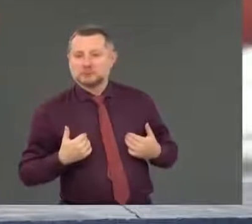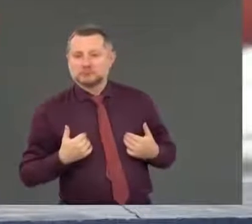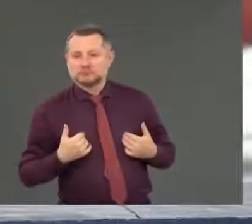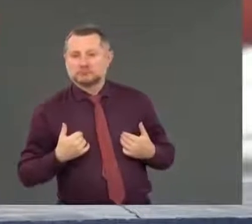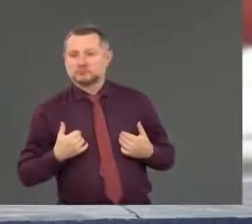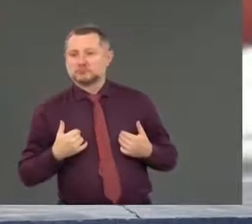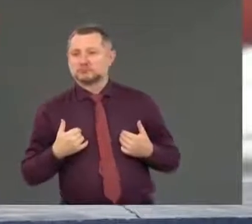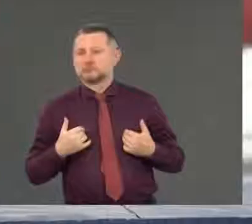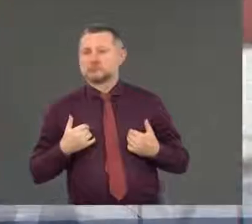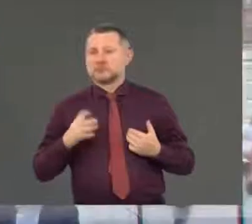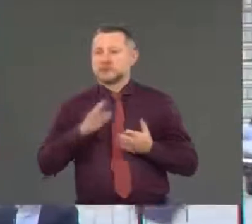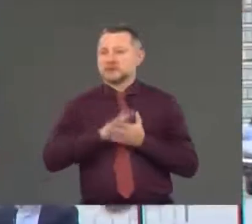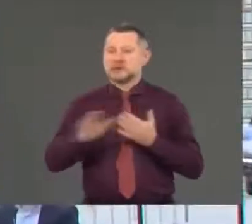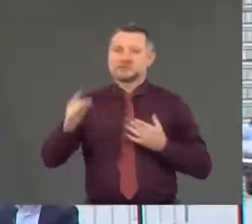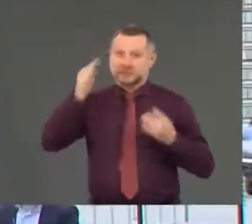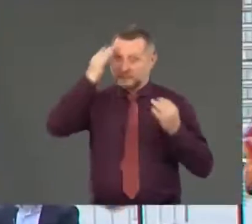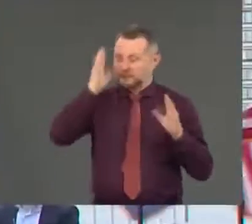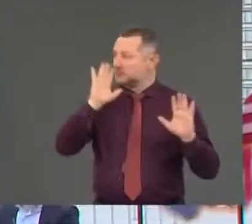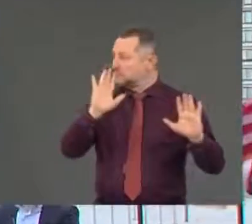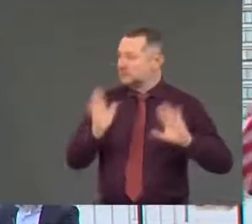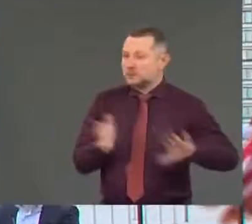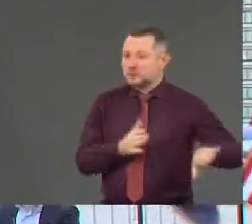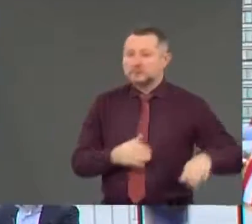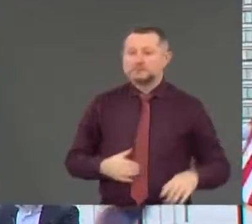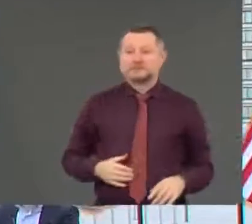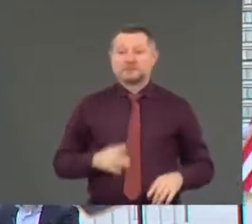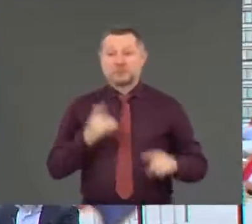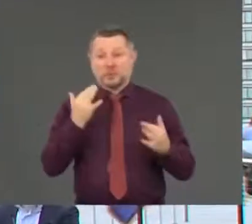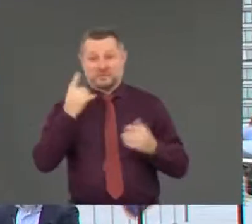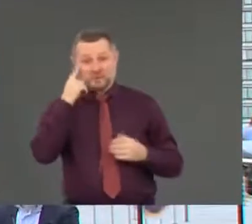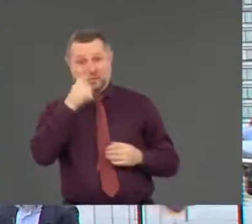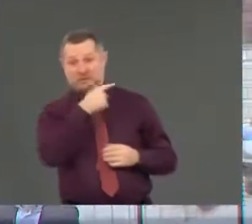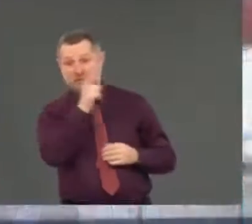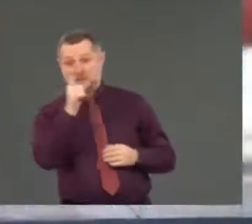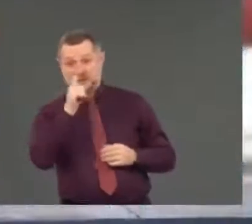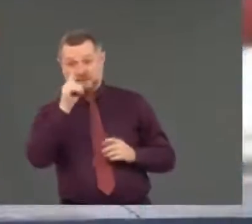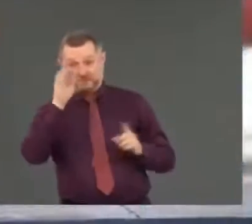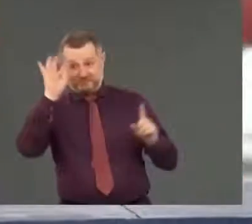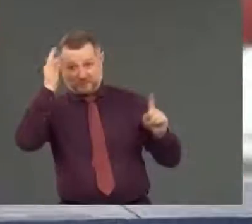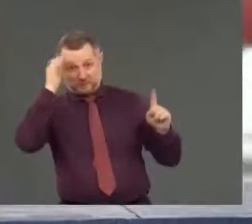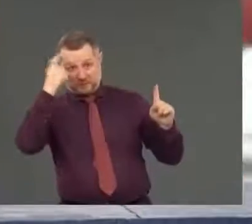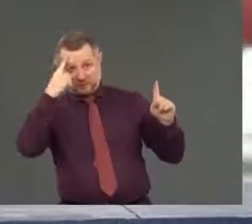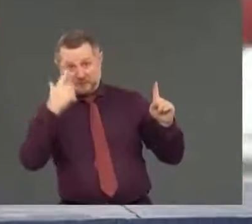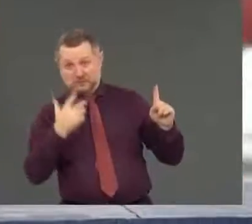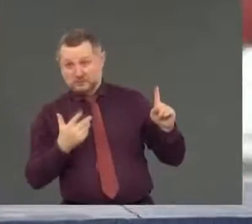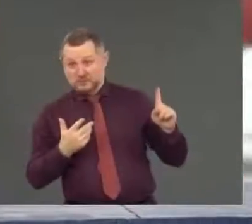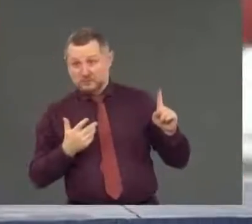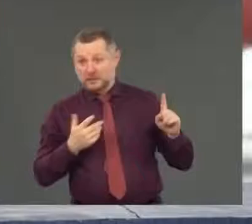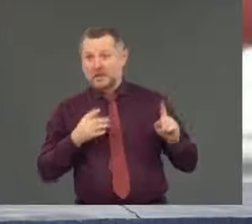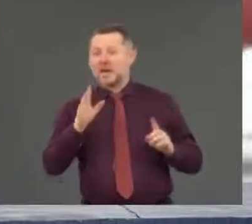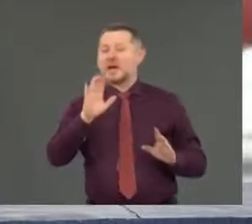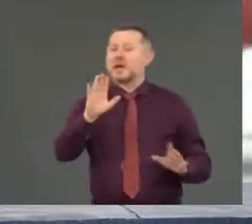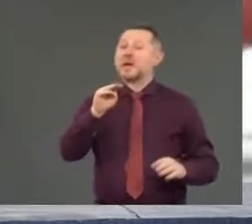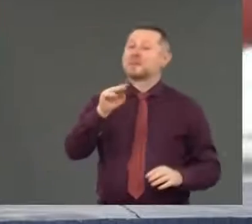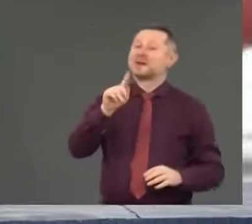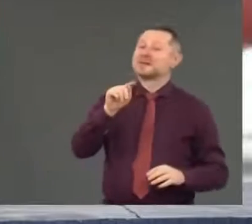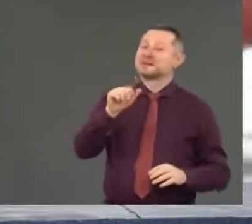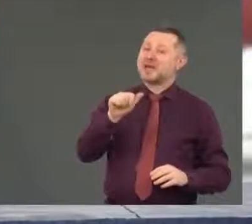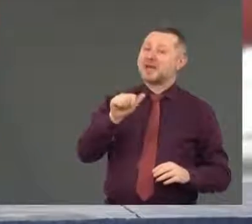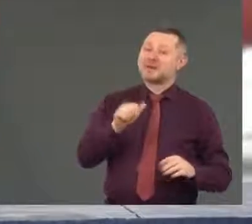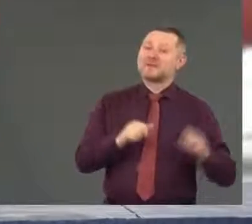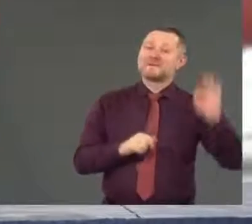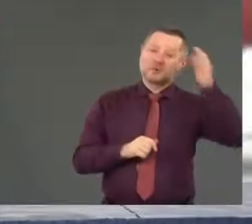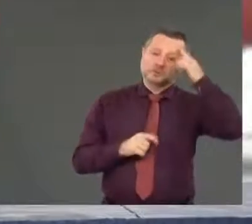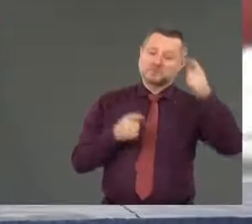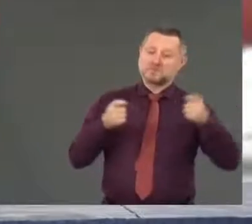think about. The administration for that approval? There have been multiple conversations between the MTA and the federal administration